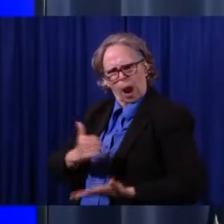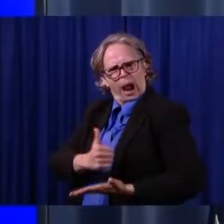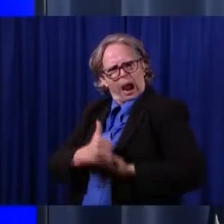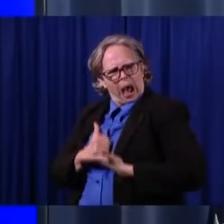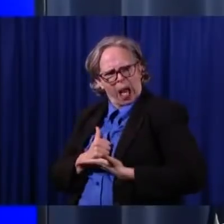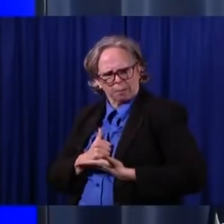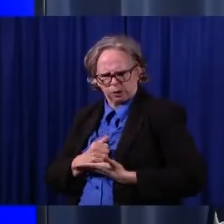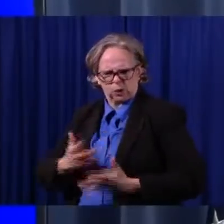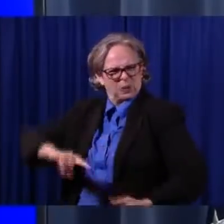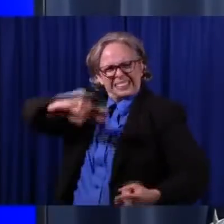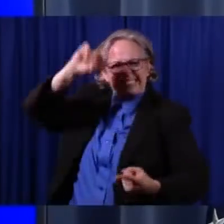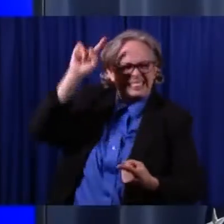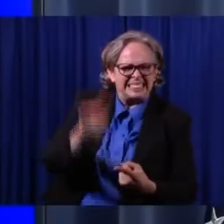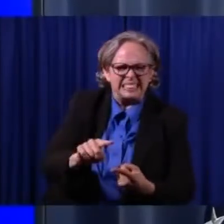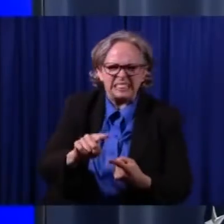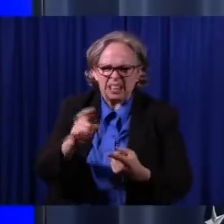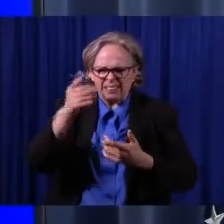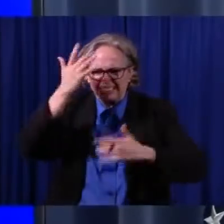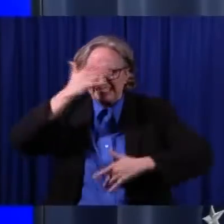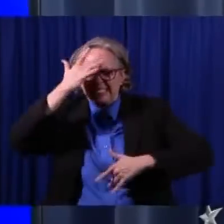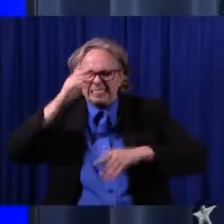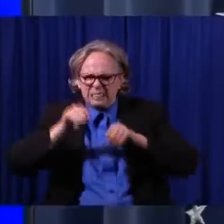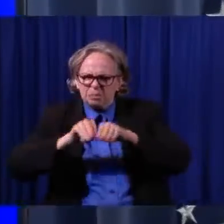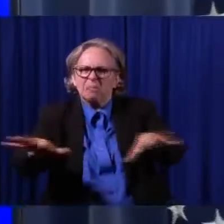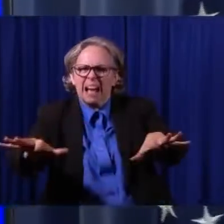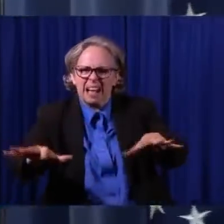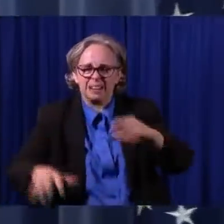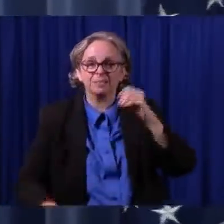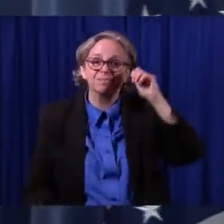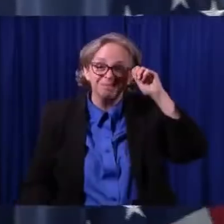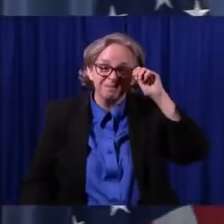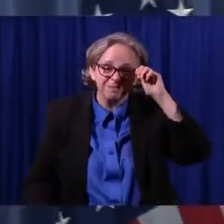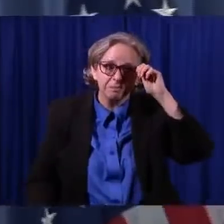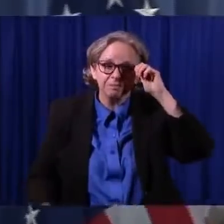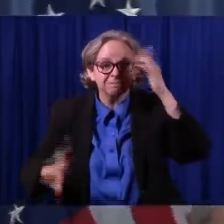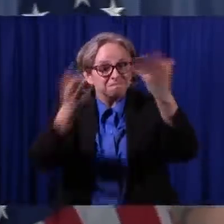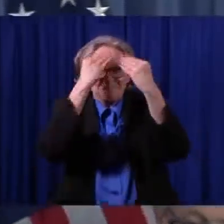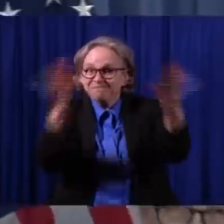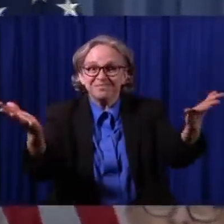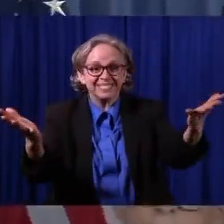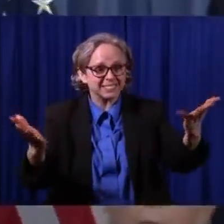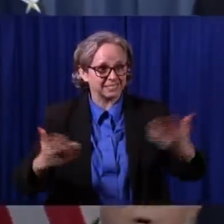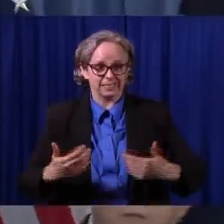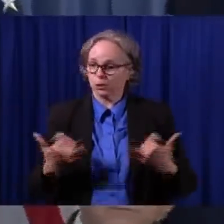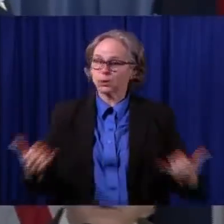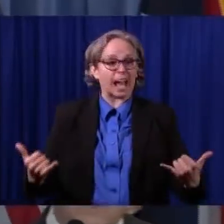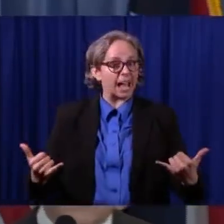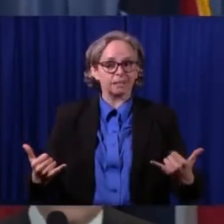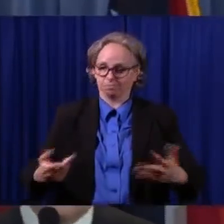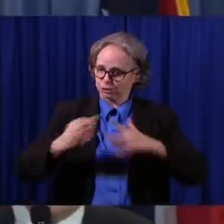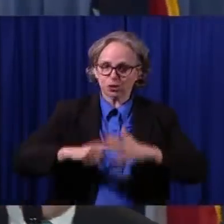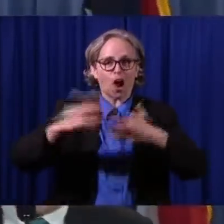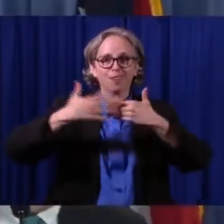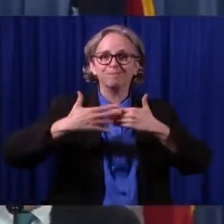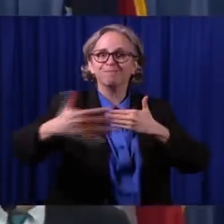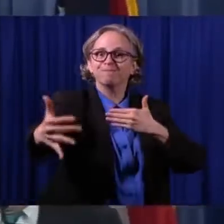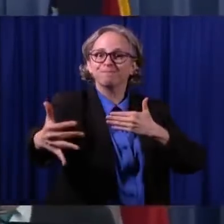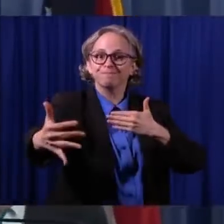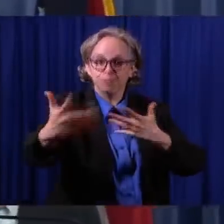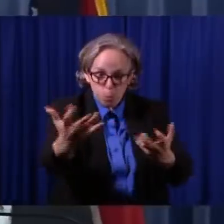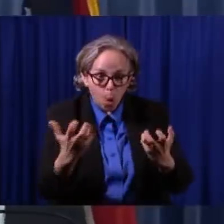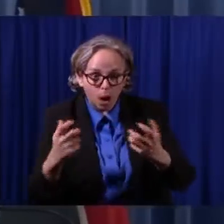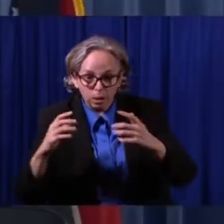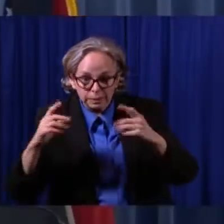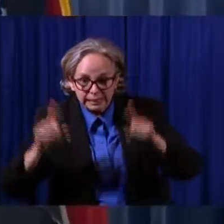real enemy. So starting today, if you'd like a test, you'll be able to get one. For